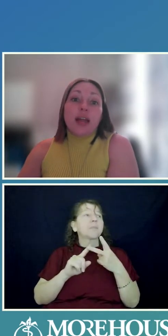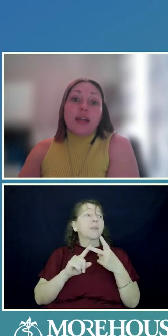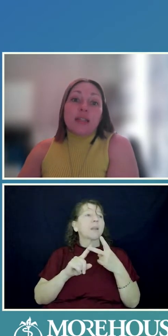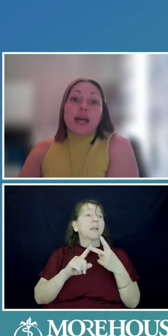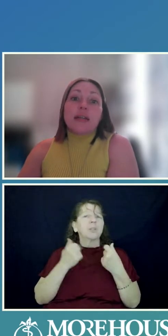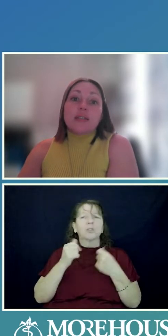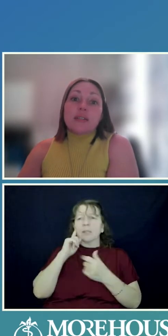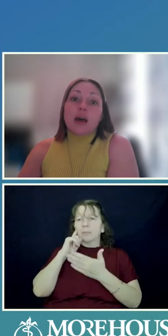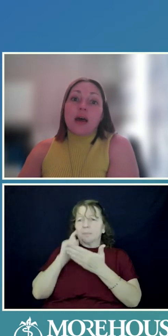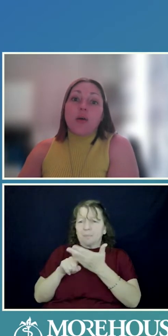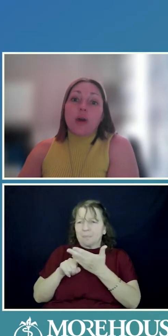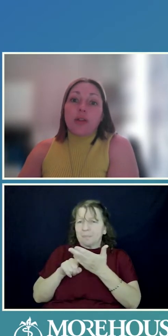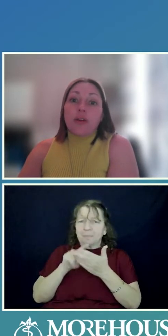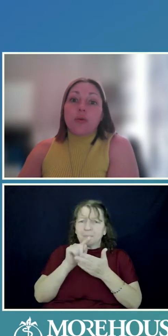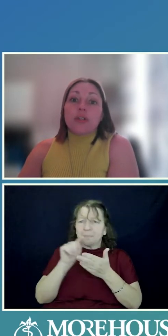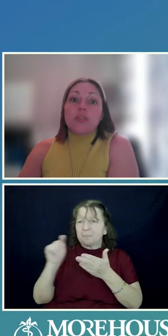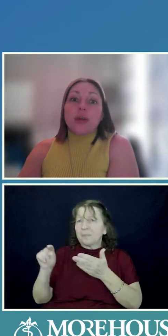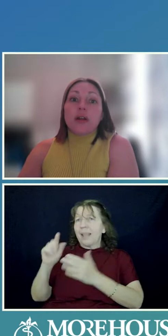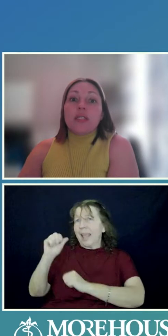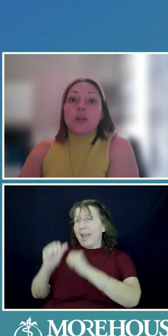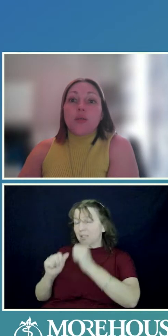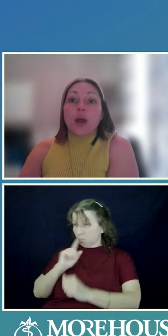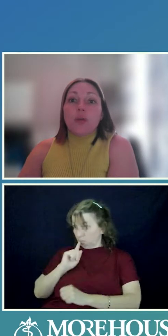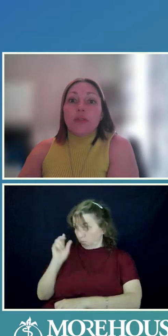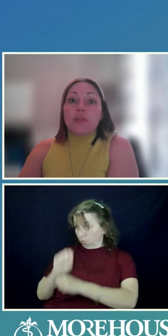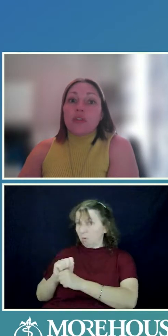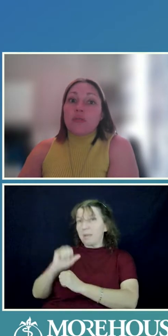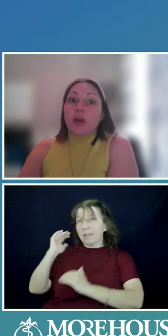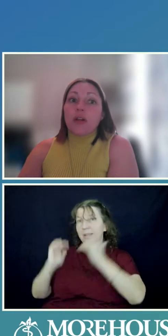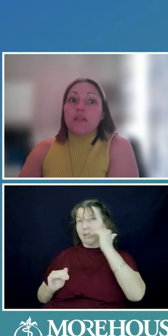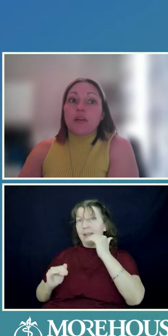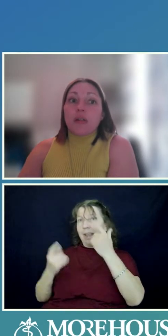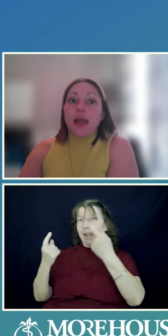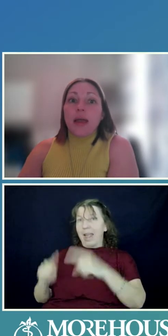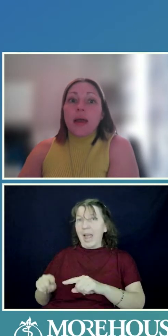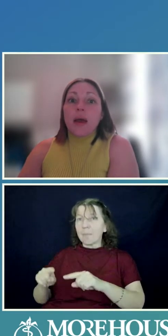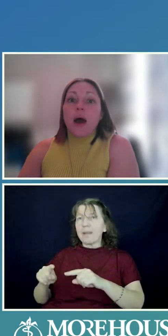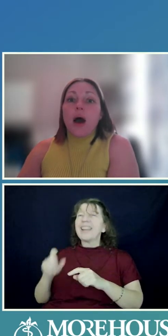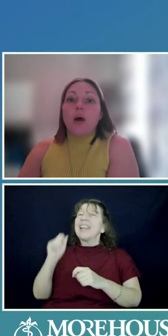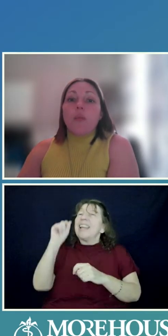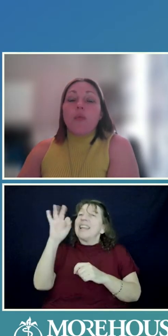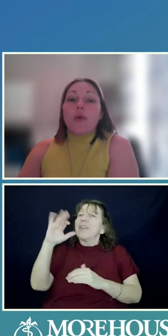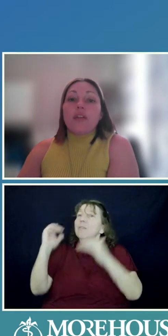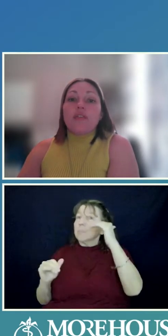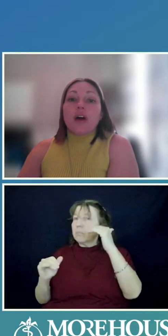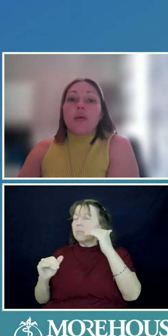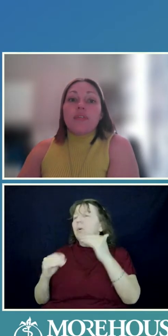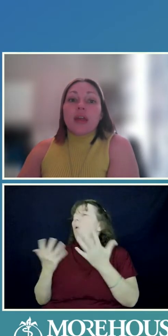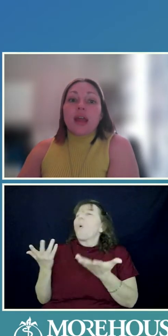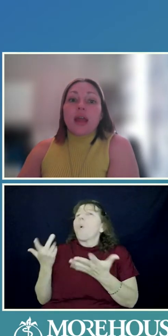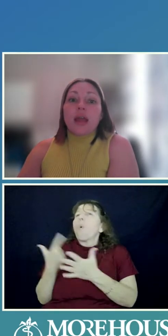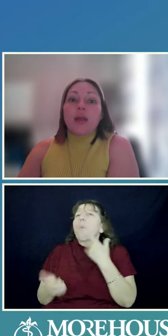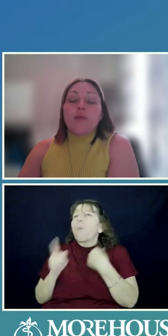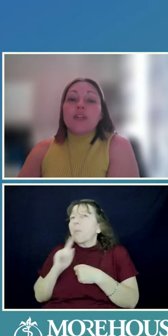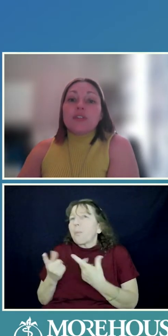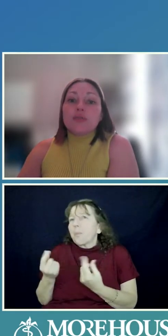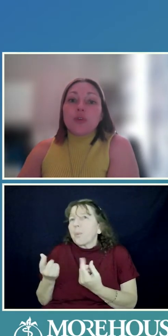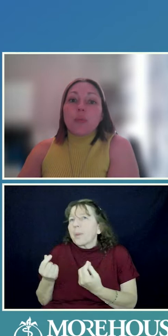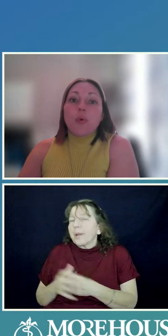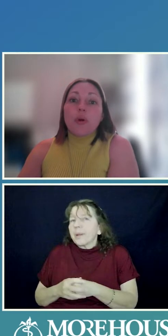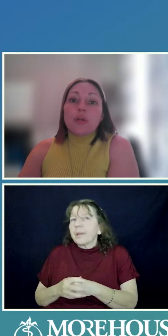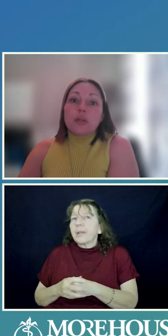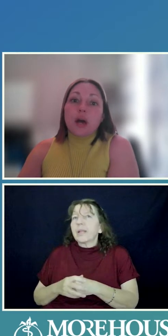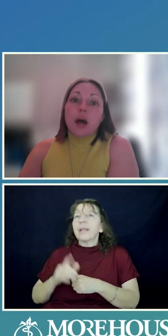identify and assess whether there were disparities and what those disparities look like. We developed a